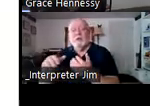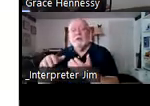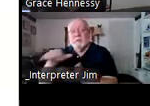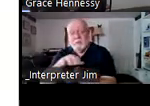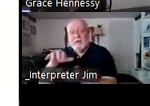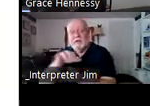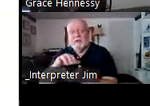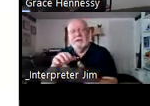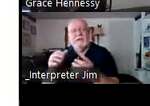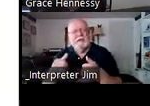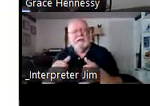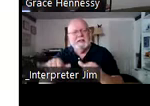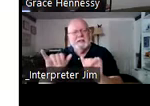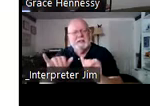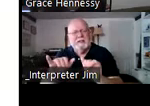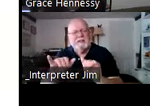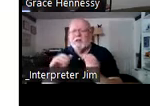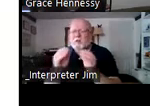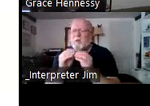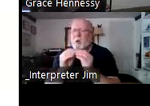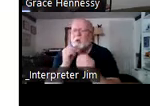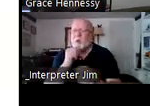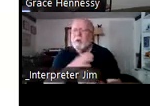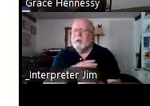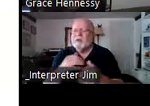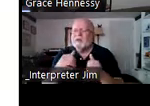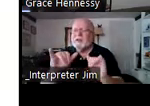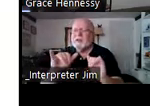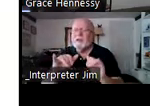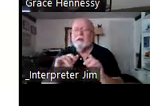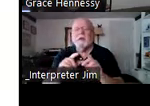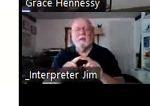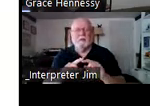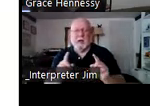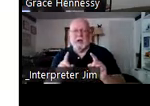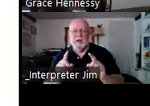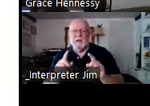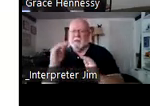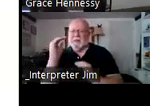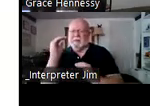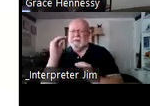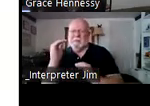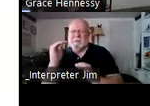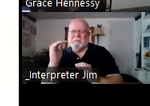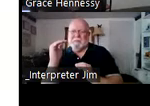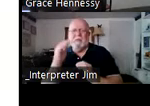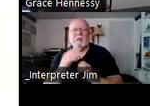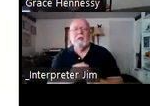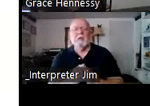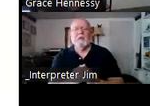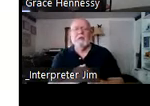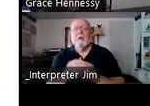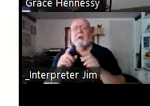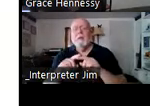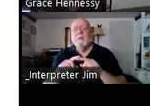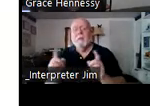women. This is not statistically significant. It's still higher, but it's not as great. As you can see, the difference between the non-strategic. And when you look at